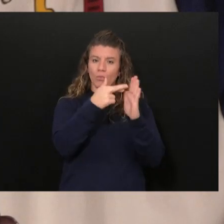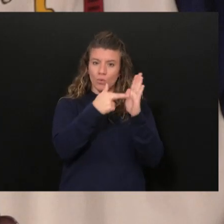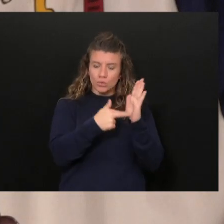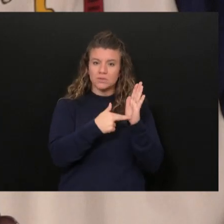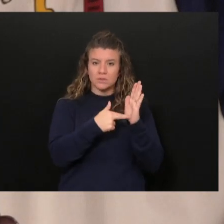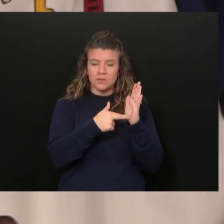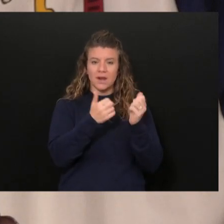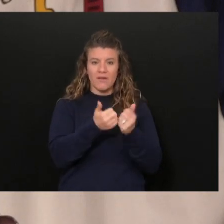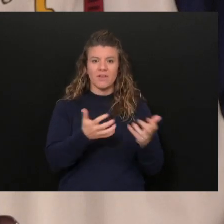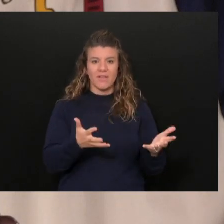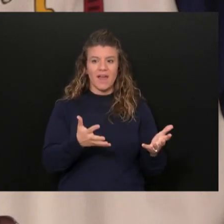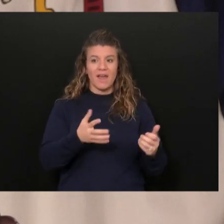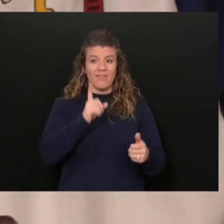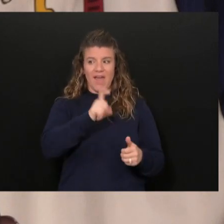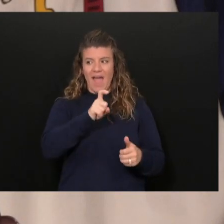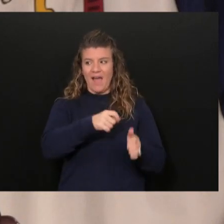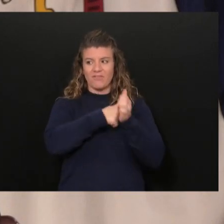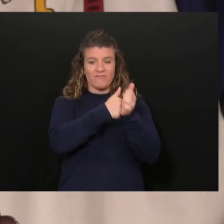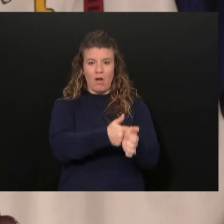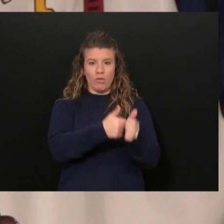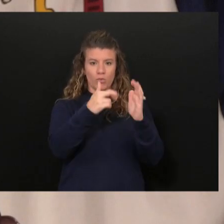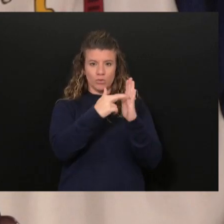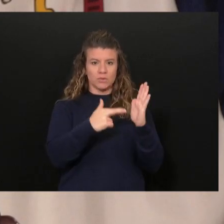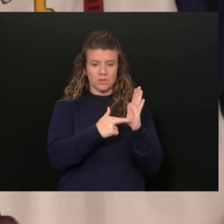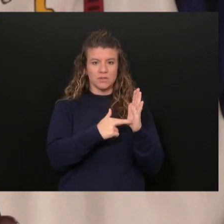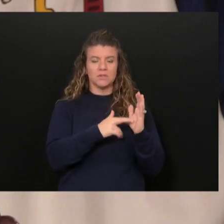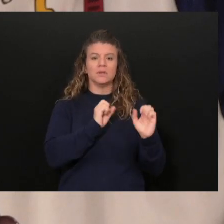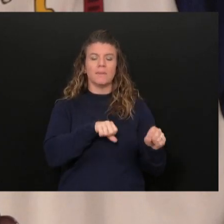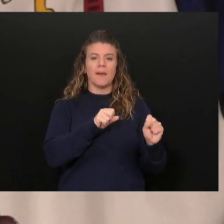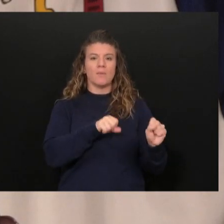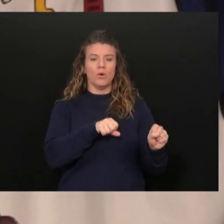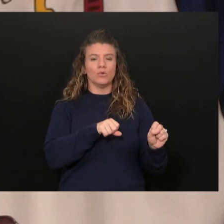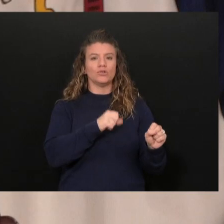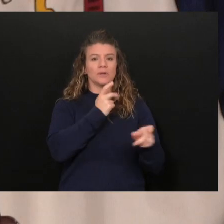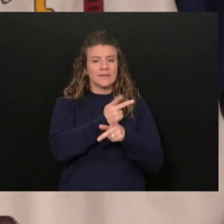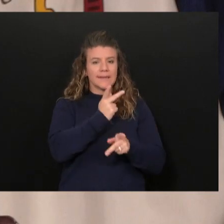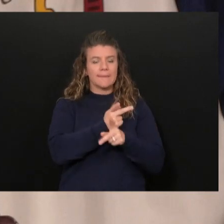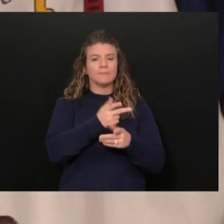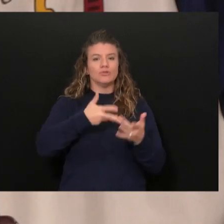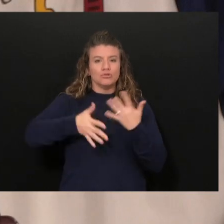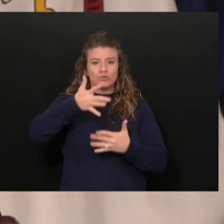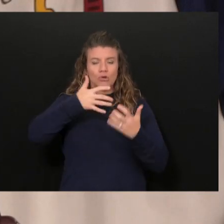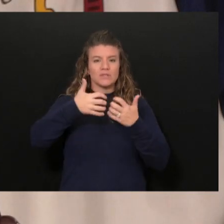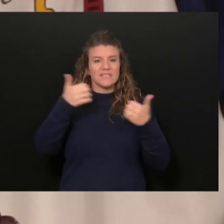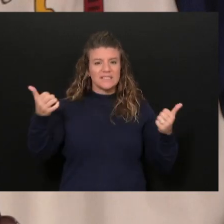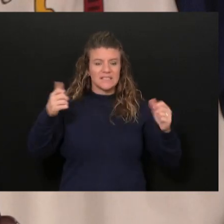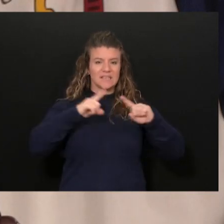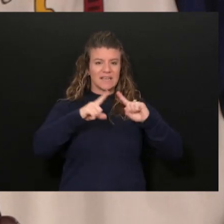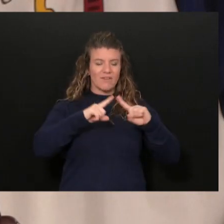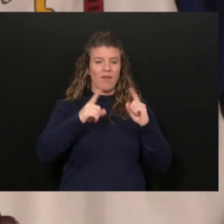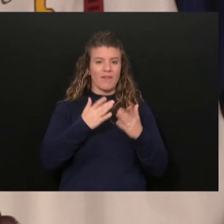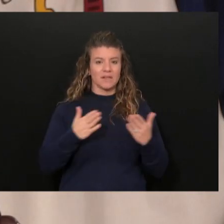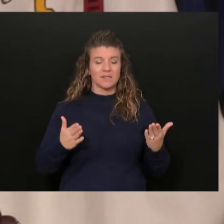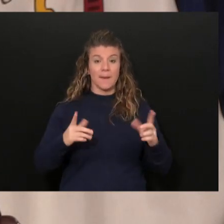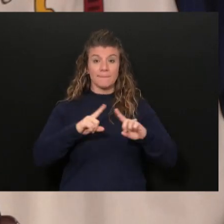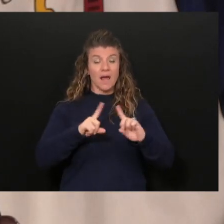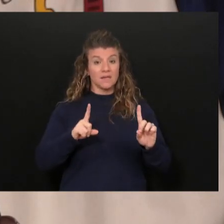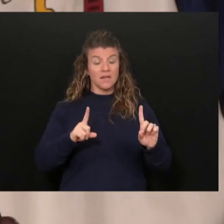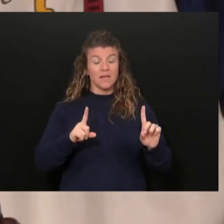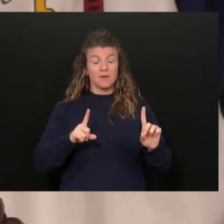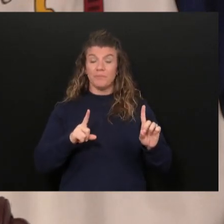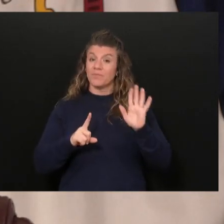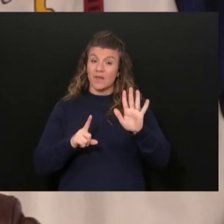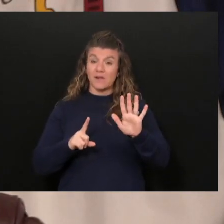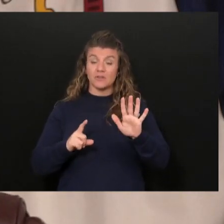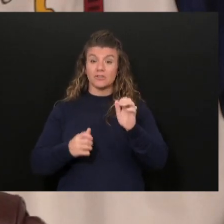you know, well, they got to follow the guidelines, you know, to be able to keep social distancing and different things like that. But here's